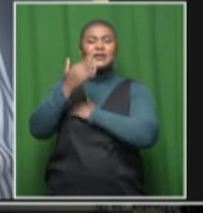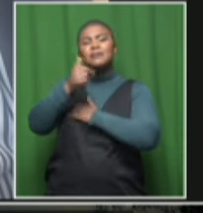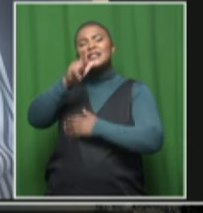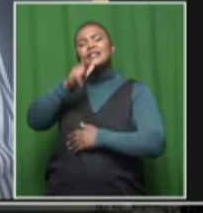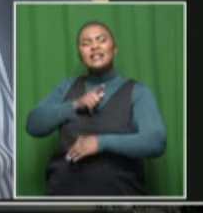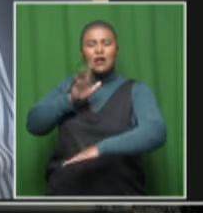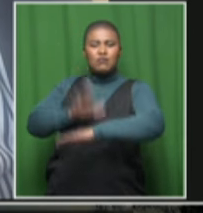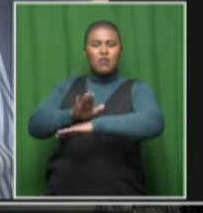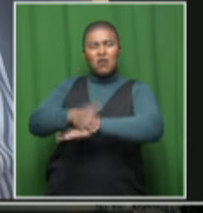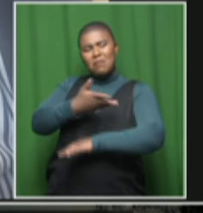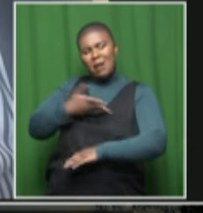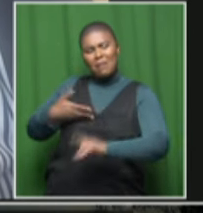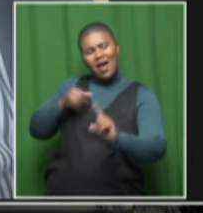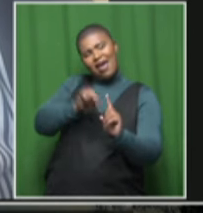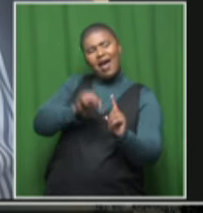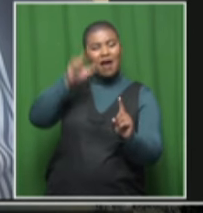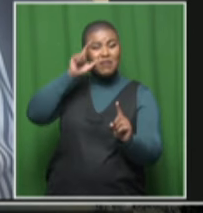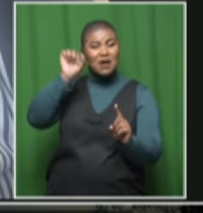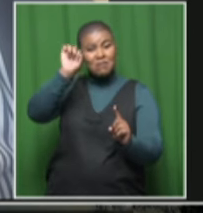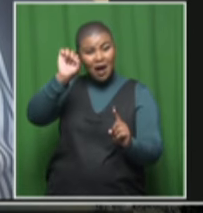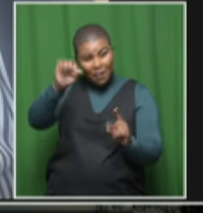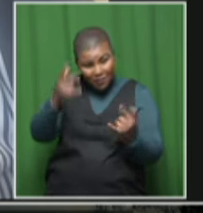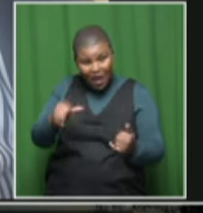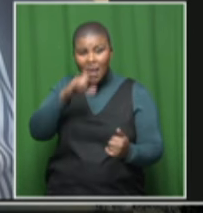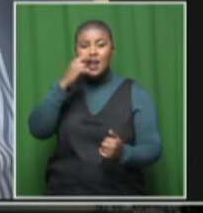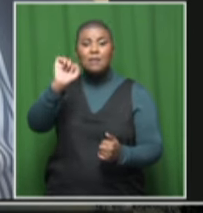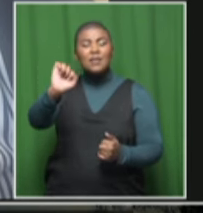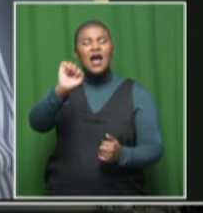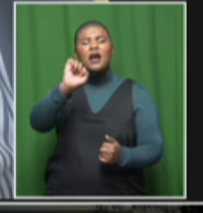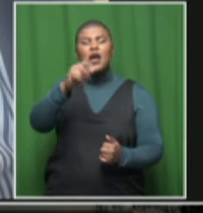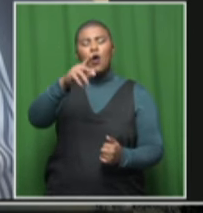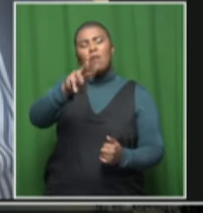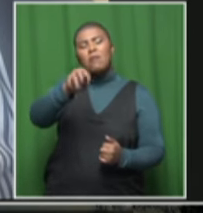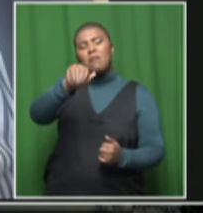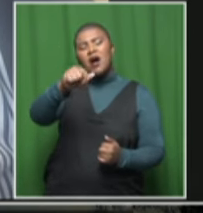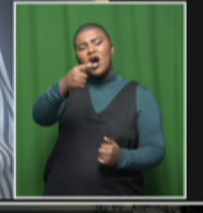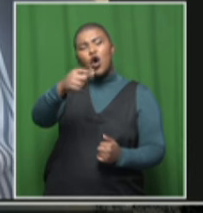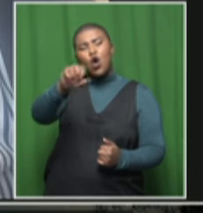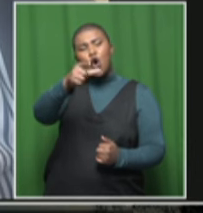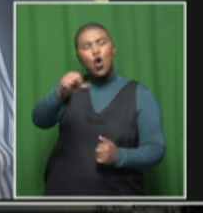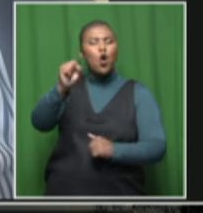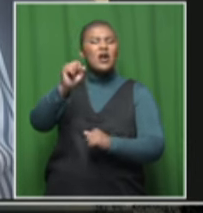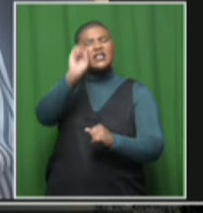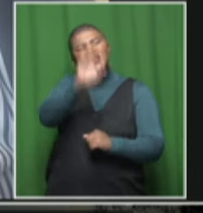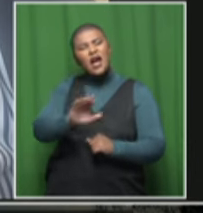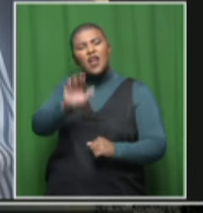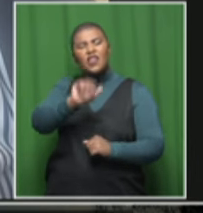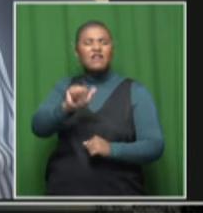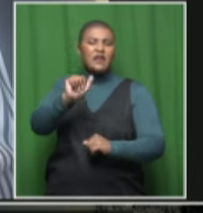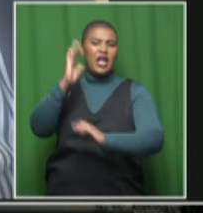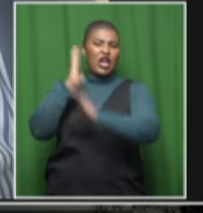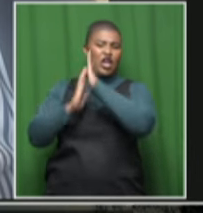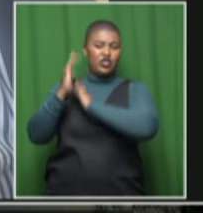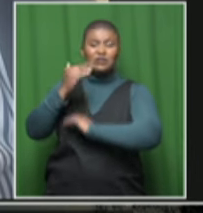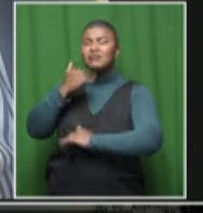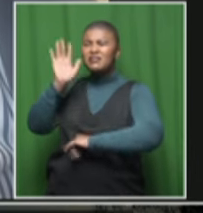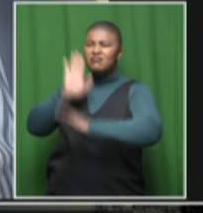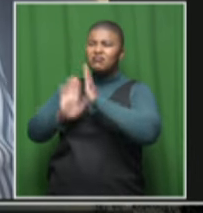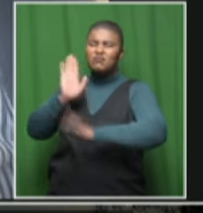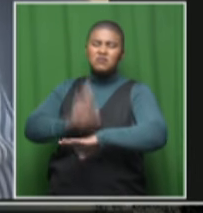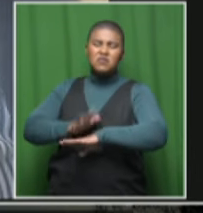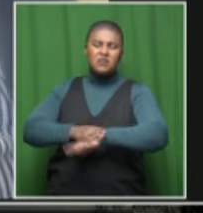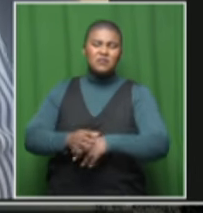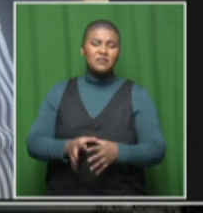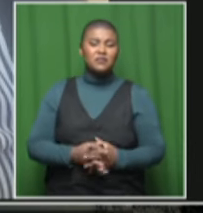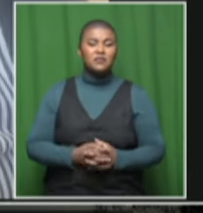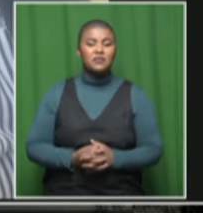more about his mother, who we've come to know so well, regarding South African music history, Princess Magogo?